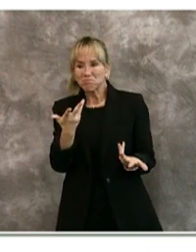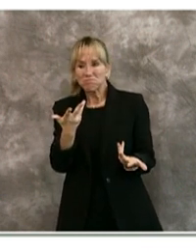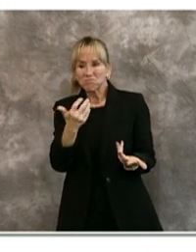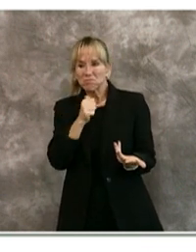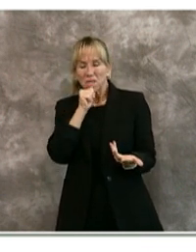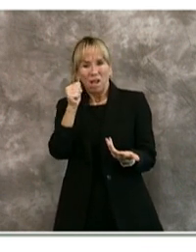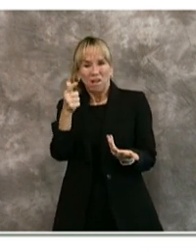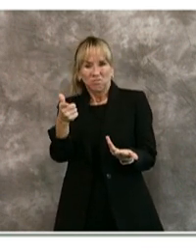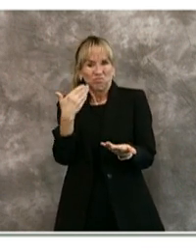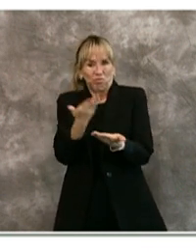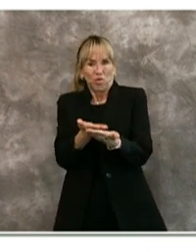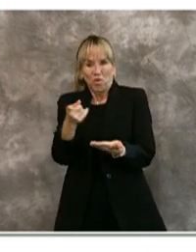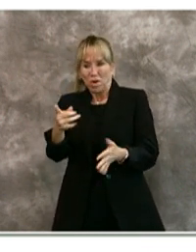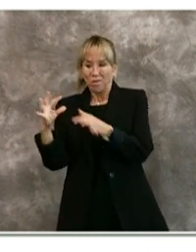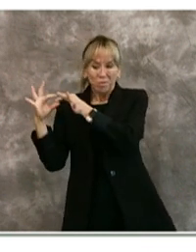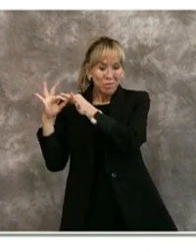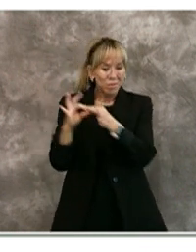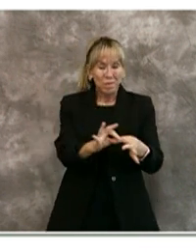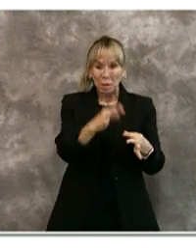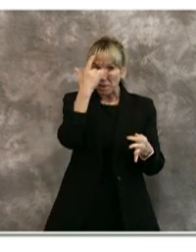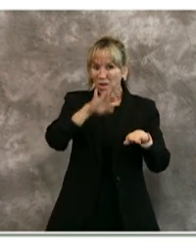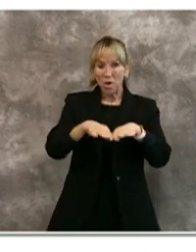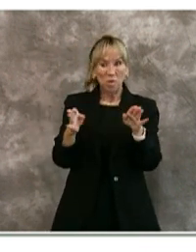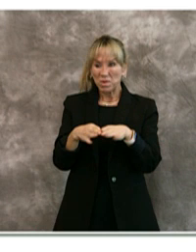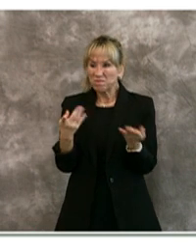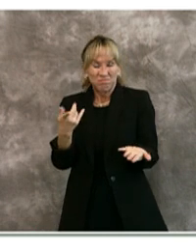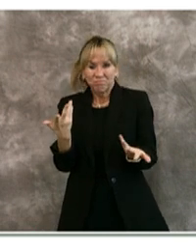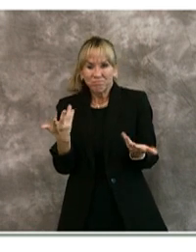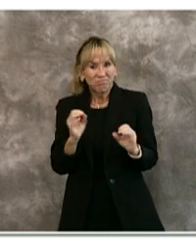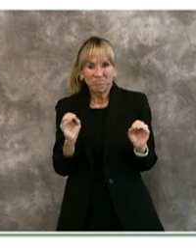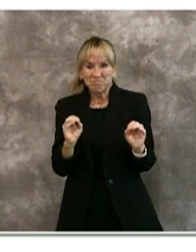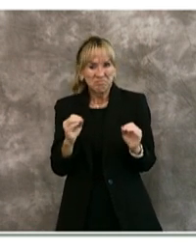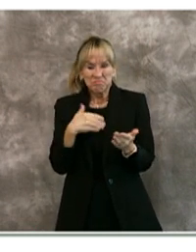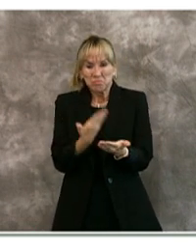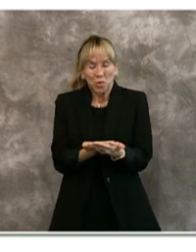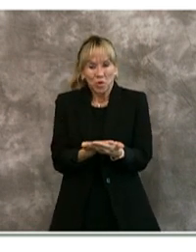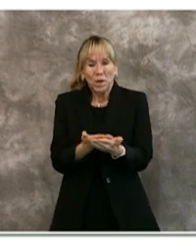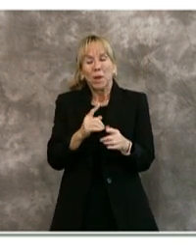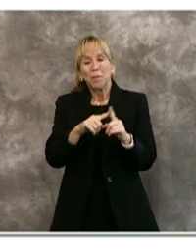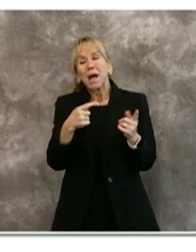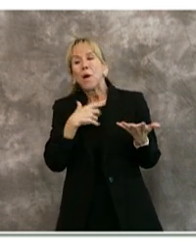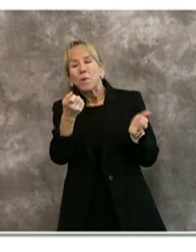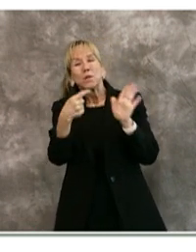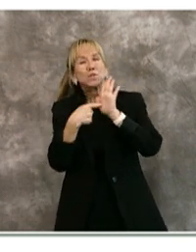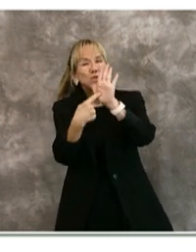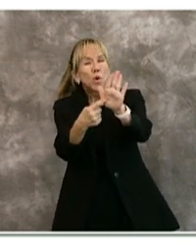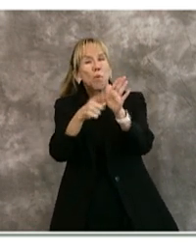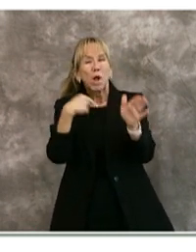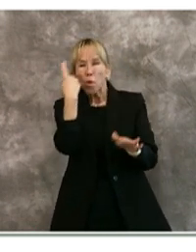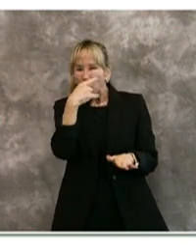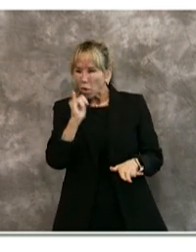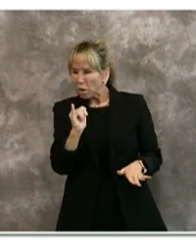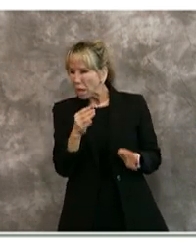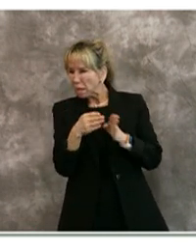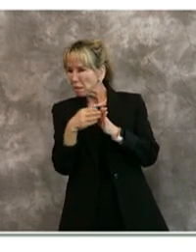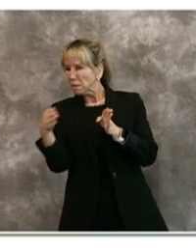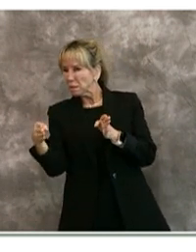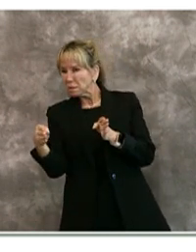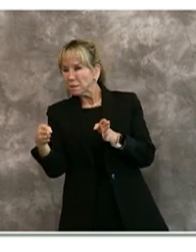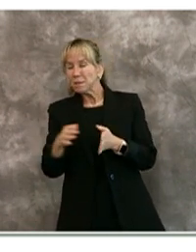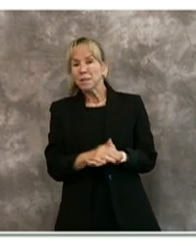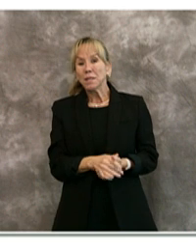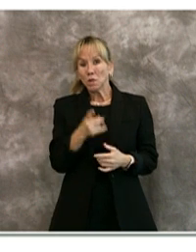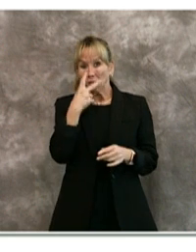absolutely due to this particular incident. But again, just trying to show what things look like. Next